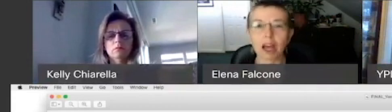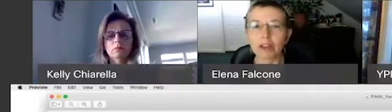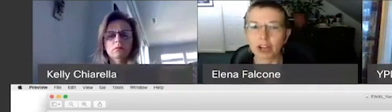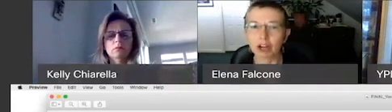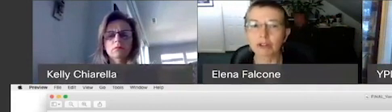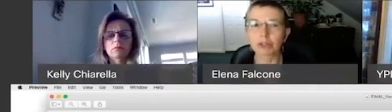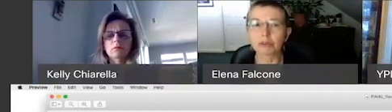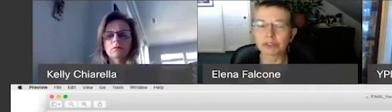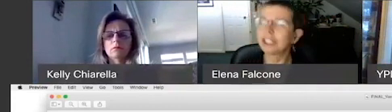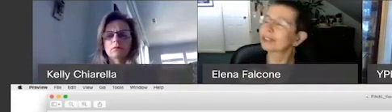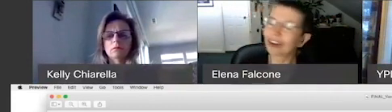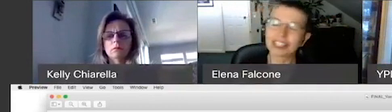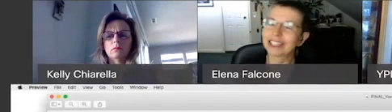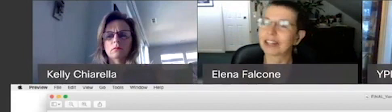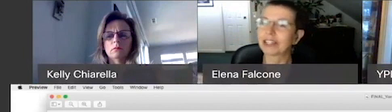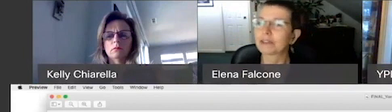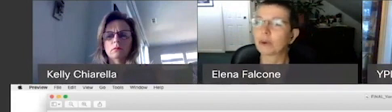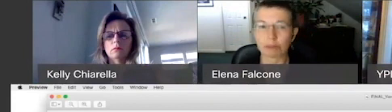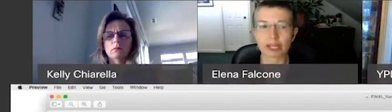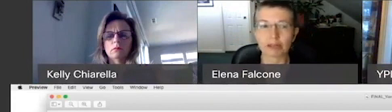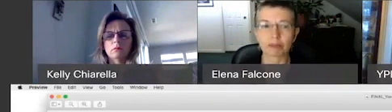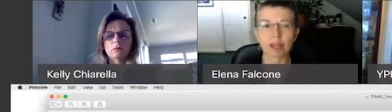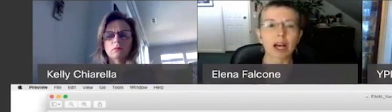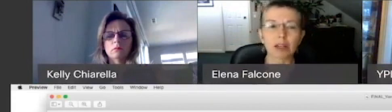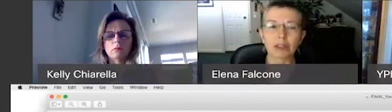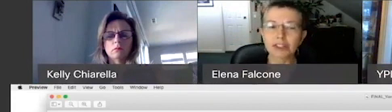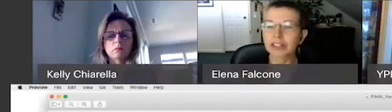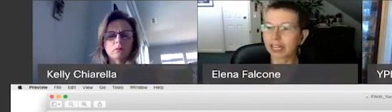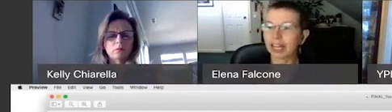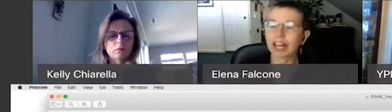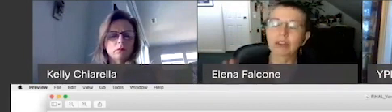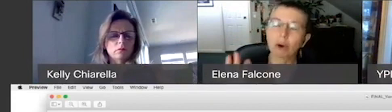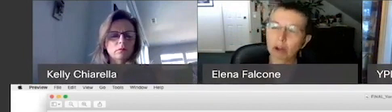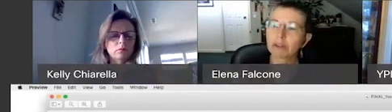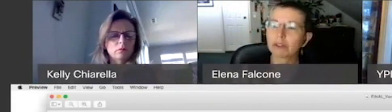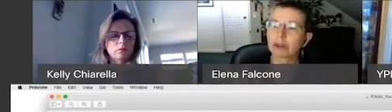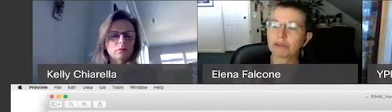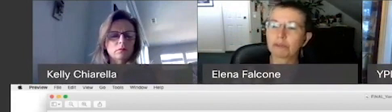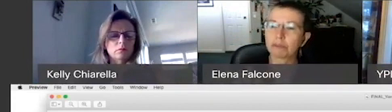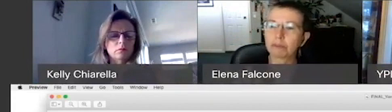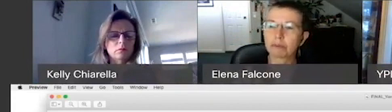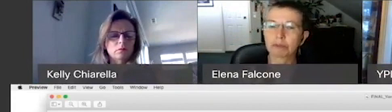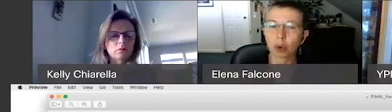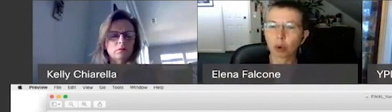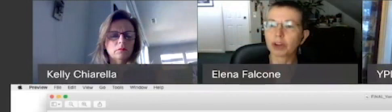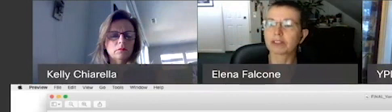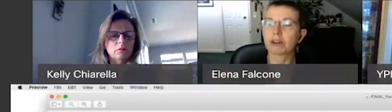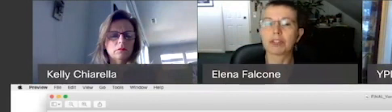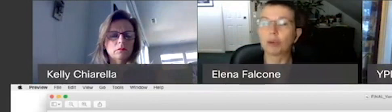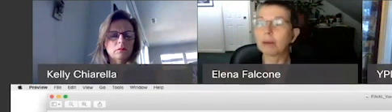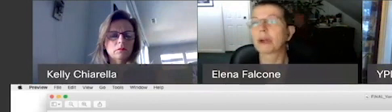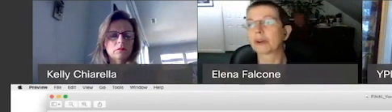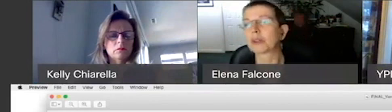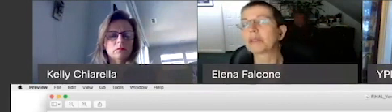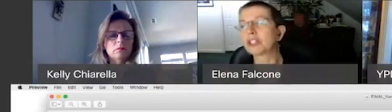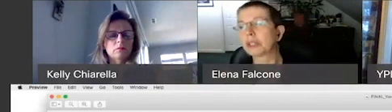now. Yonkers, the seniorlawday.info website. This site has all of the recordings of